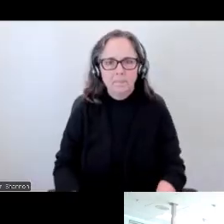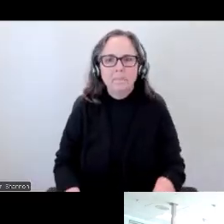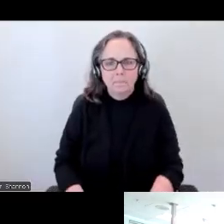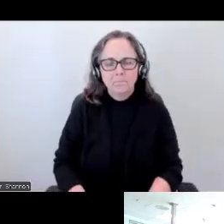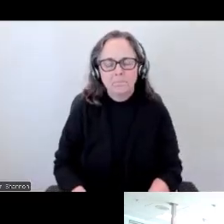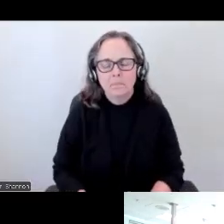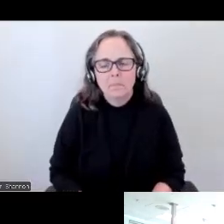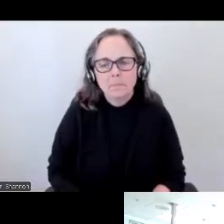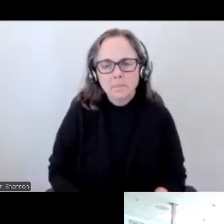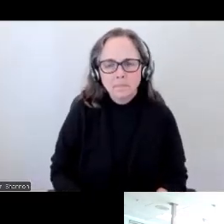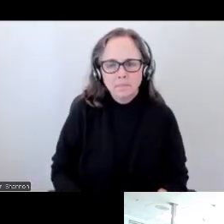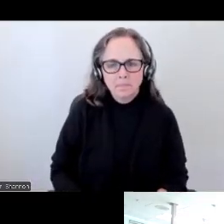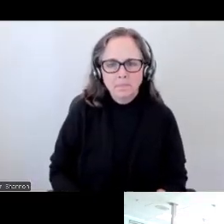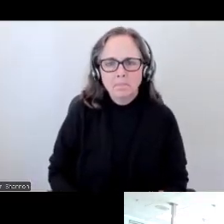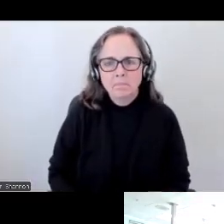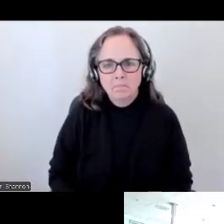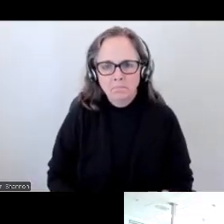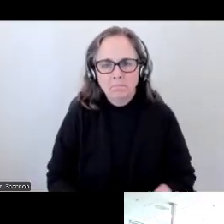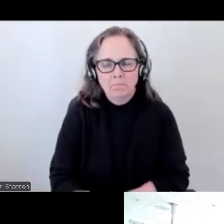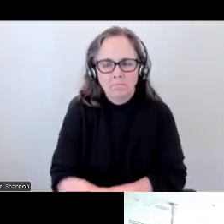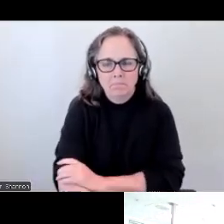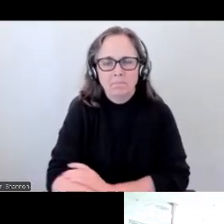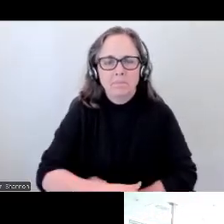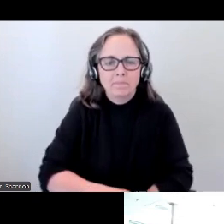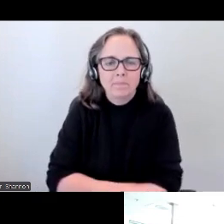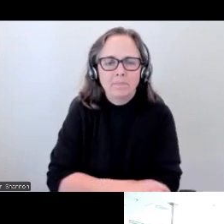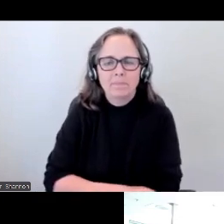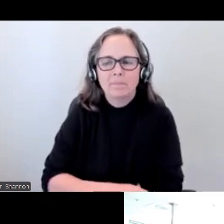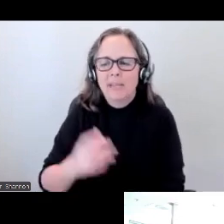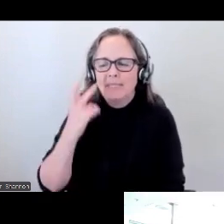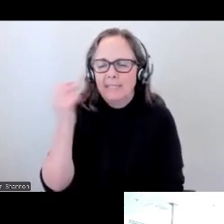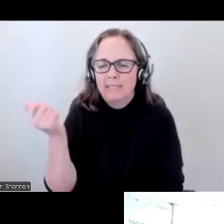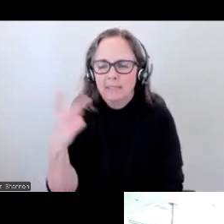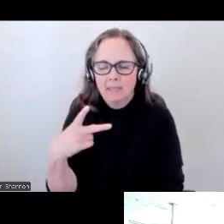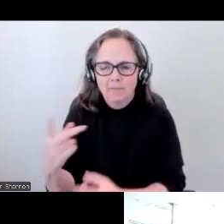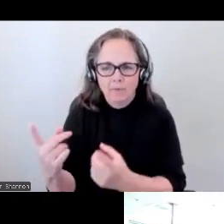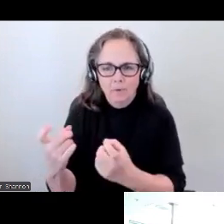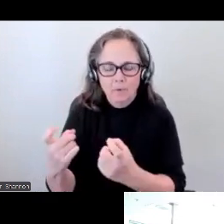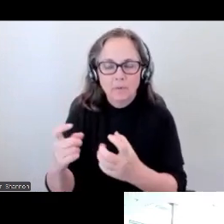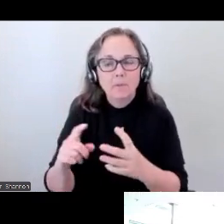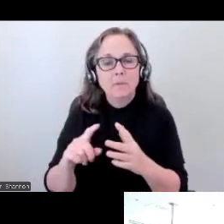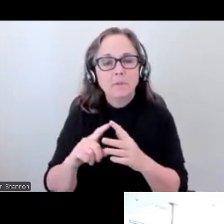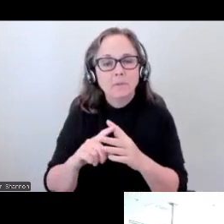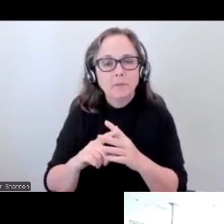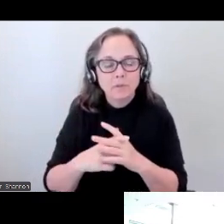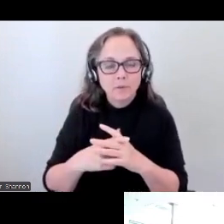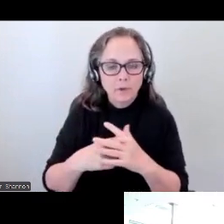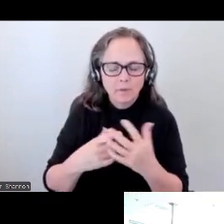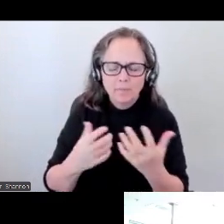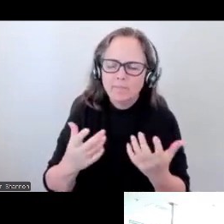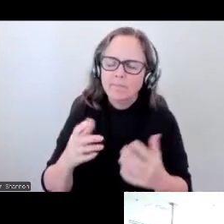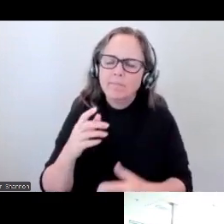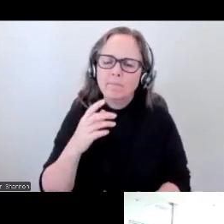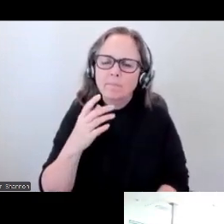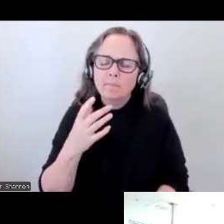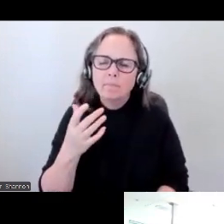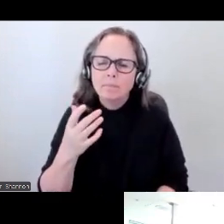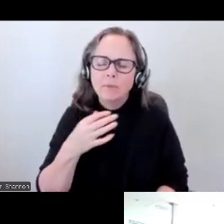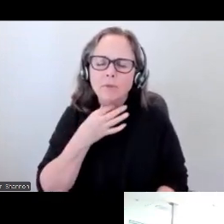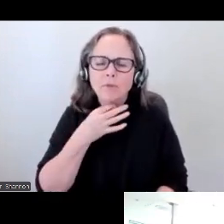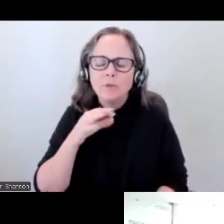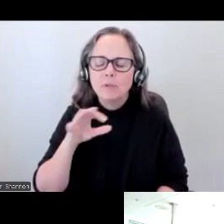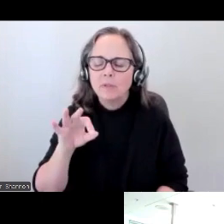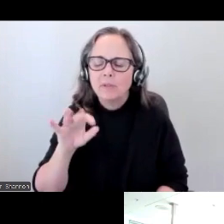actually, there are several in here. We will start with, does fiber help reduce